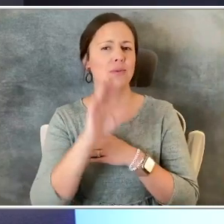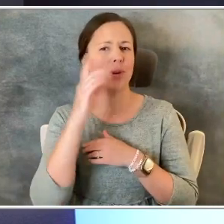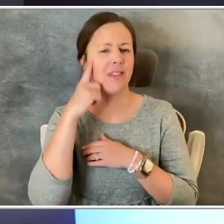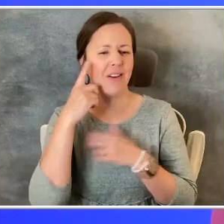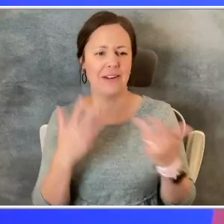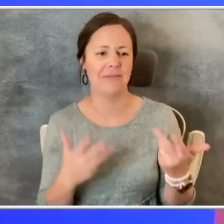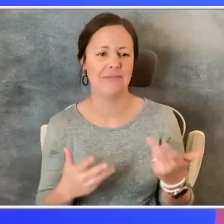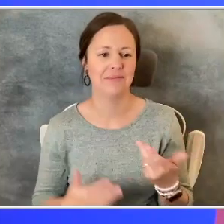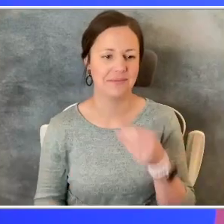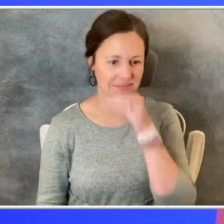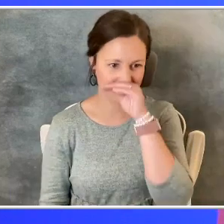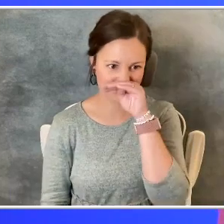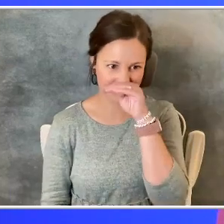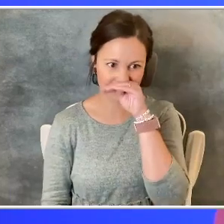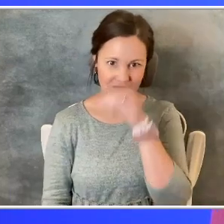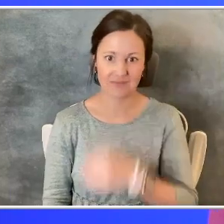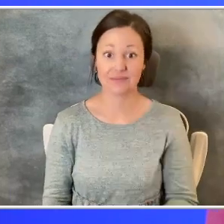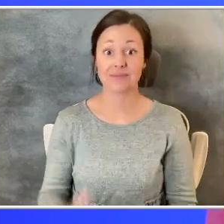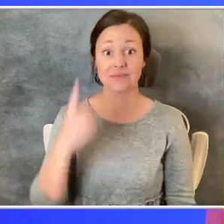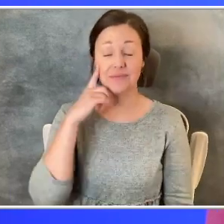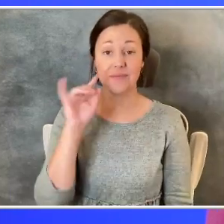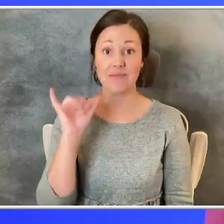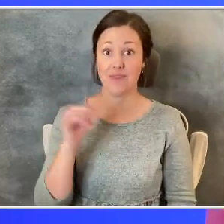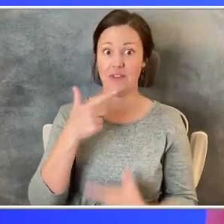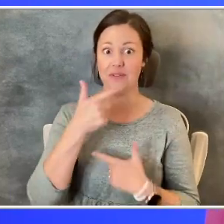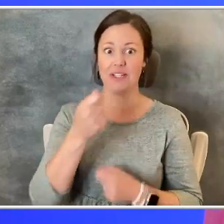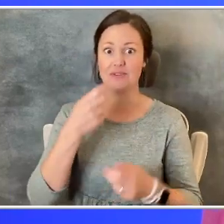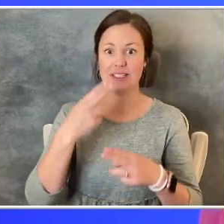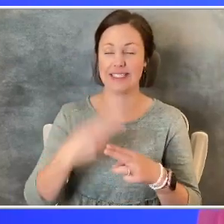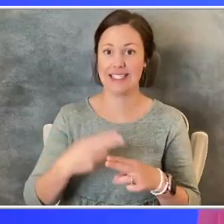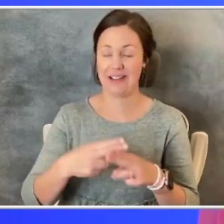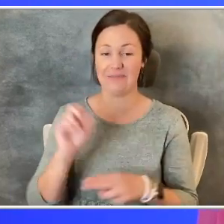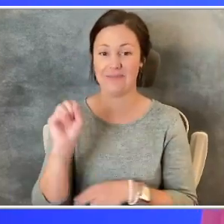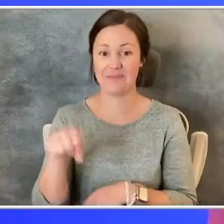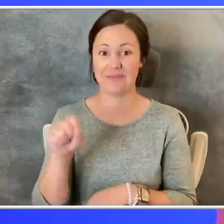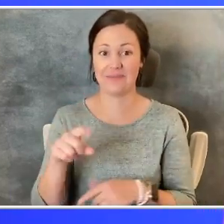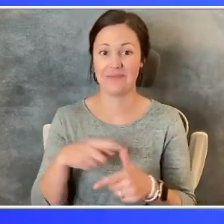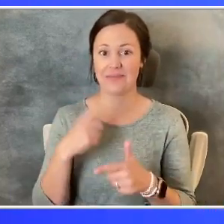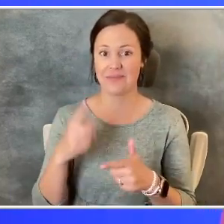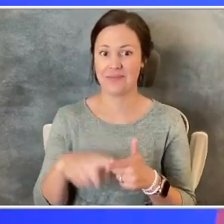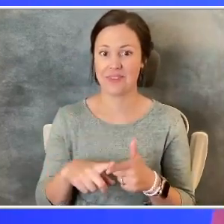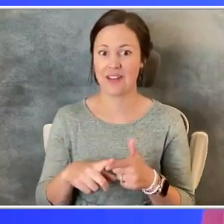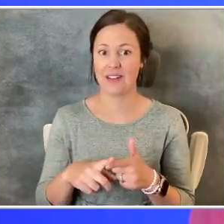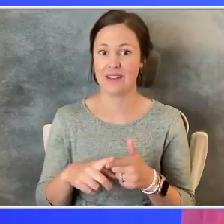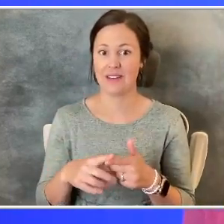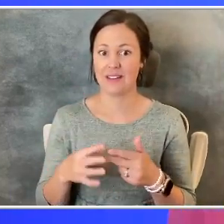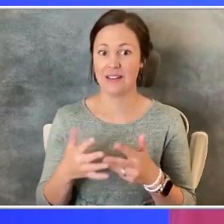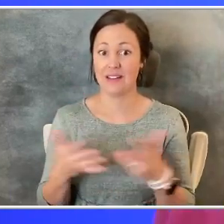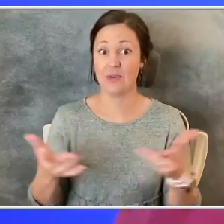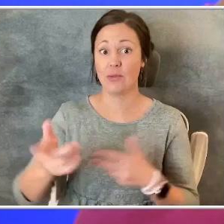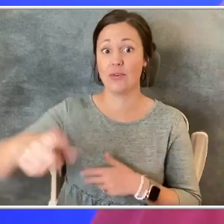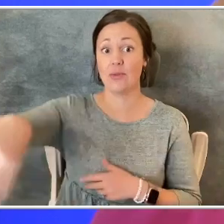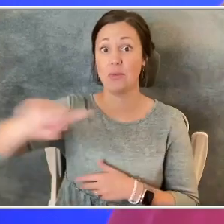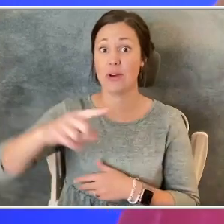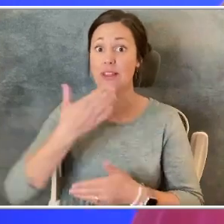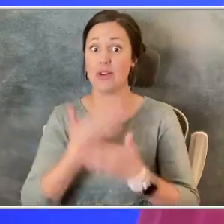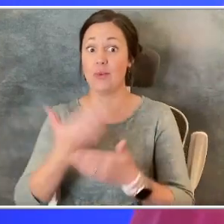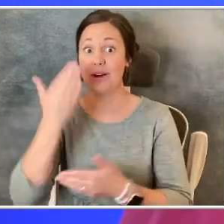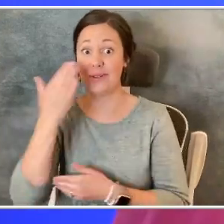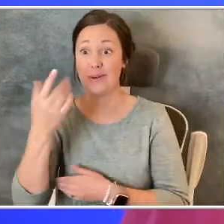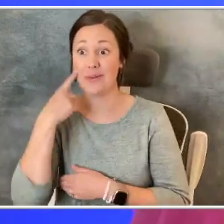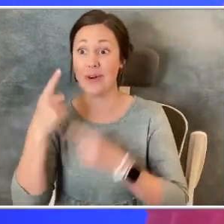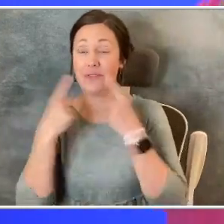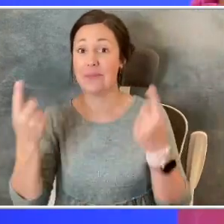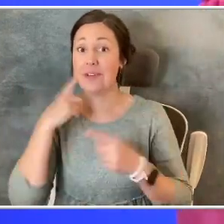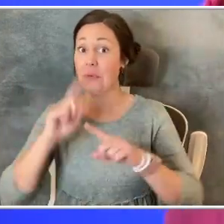that? Interesting name for sure. Mm-hmm. And then what they're well known for is for different body parts. So we